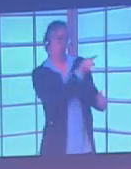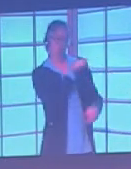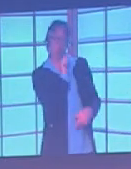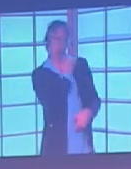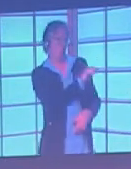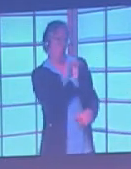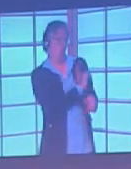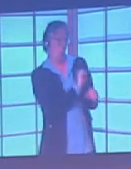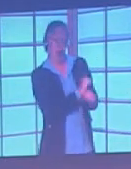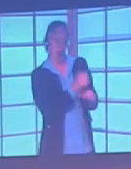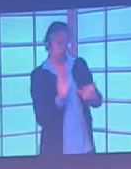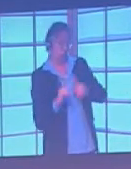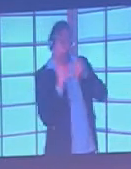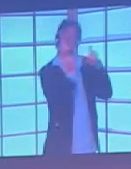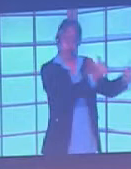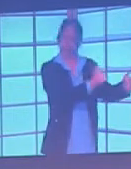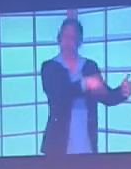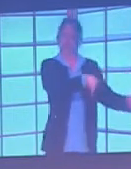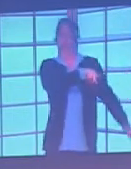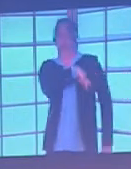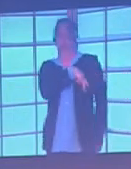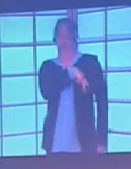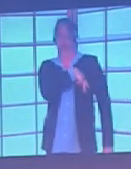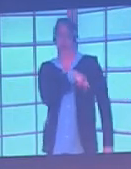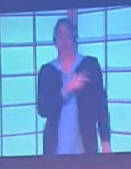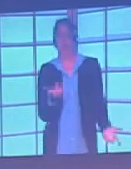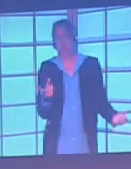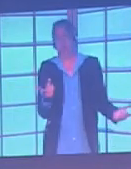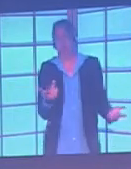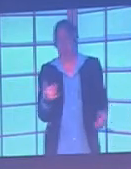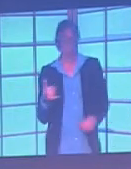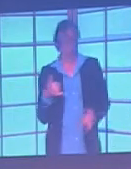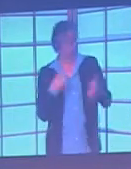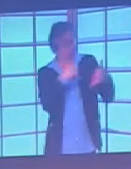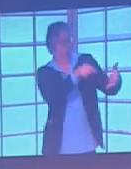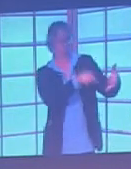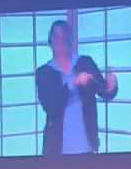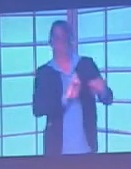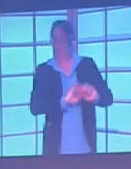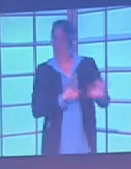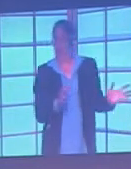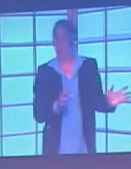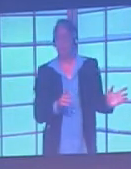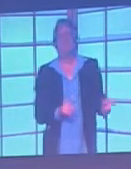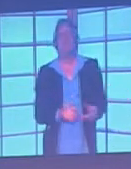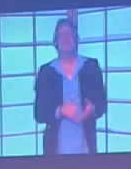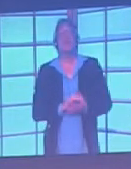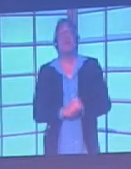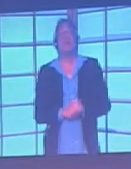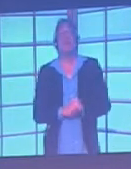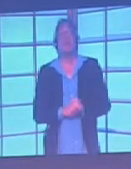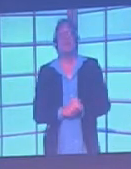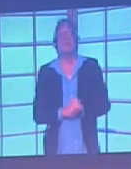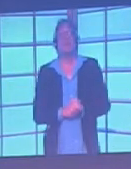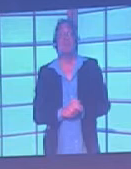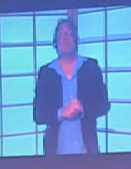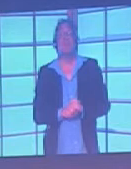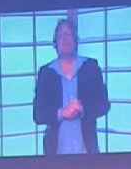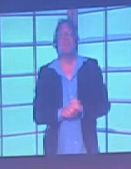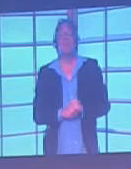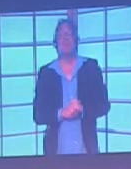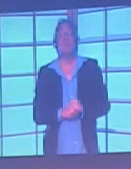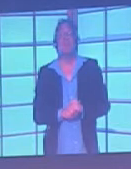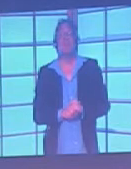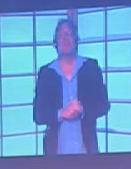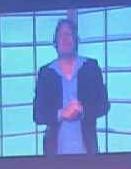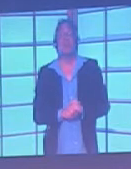speaks for itself. What has struck us is in the legacy we keep talking about from these large sporting events